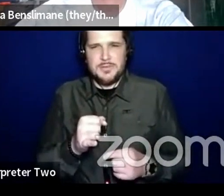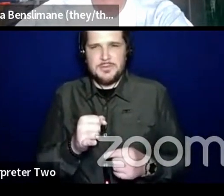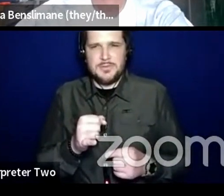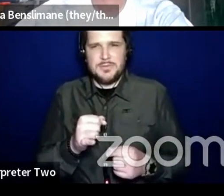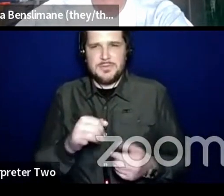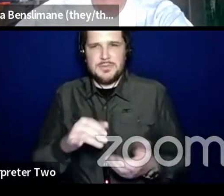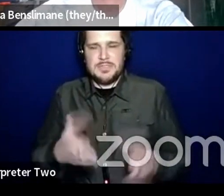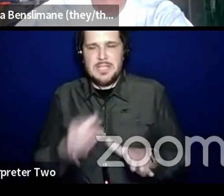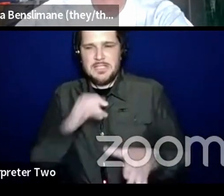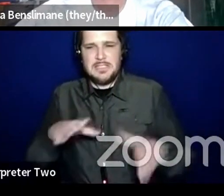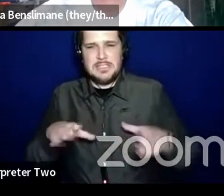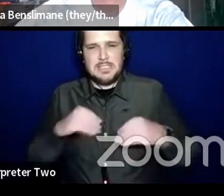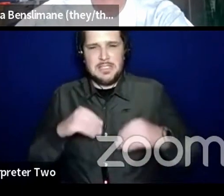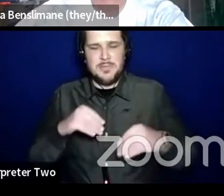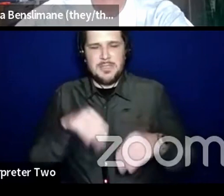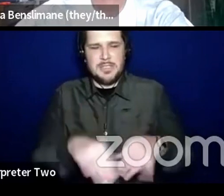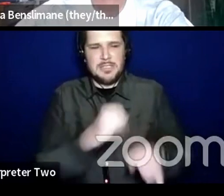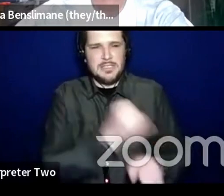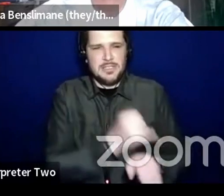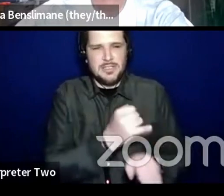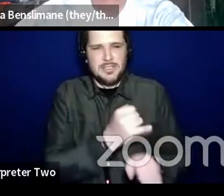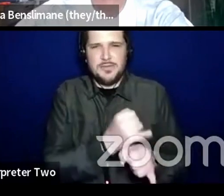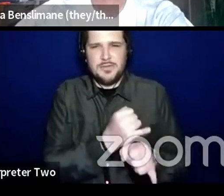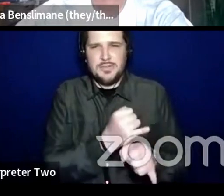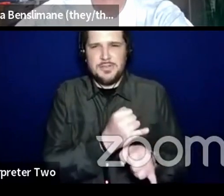death is accepted within institutions. And so